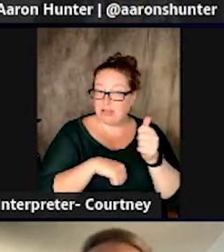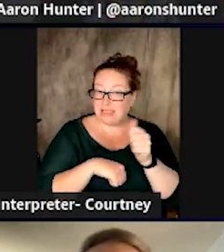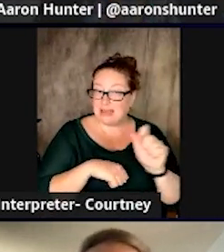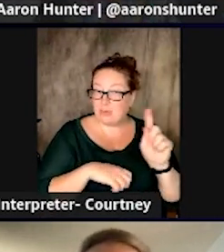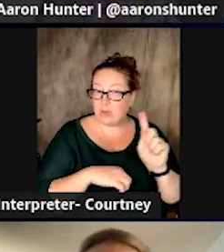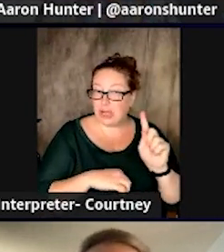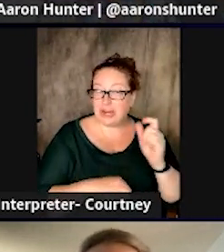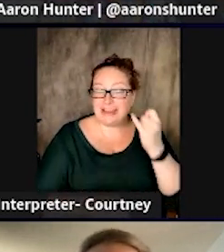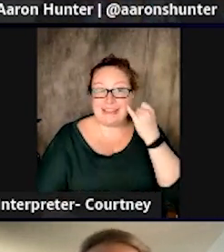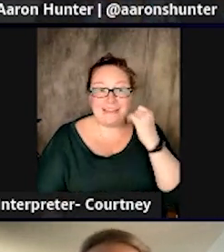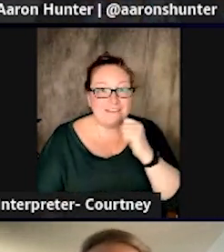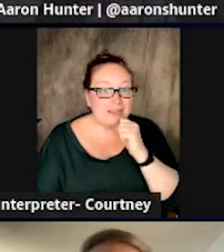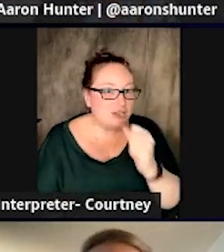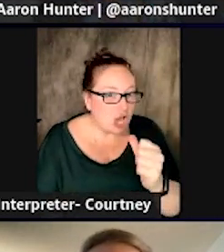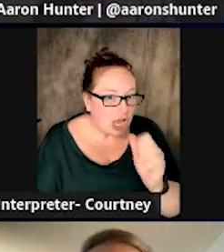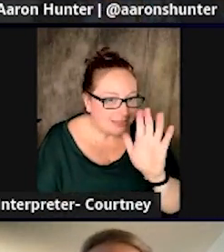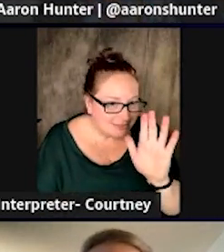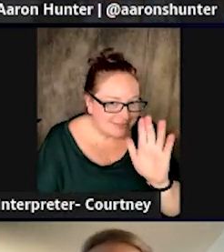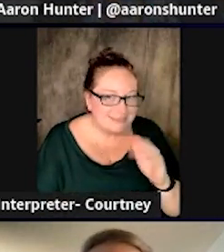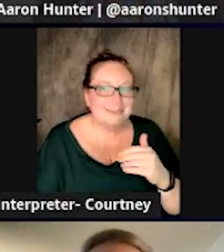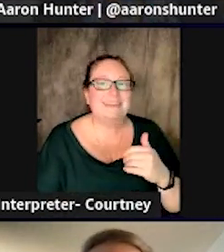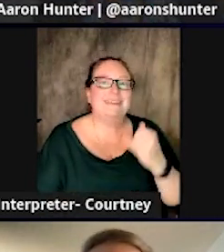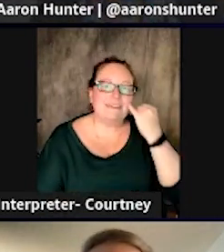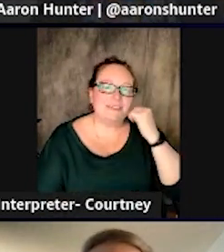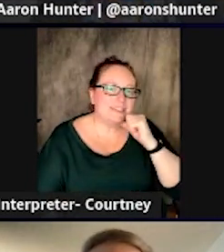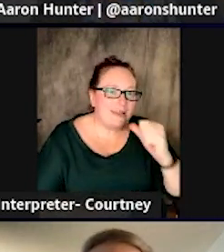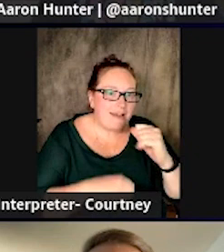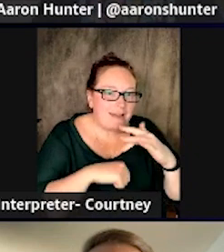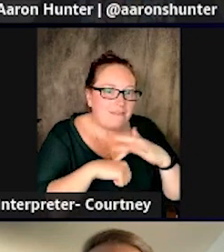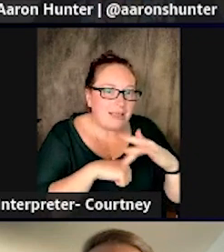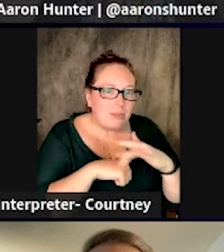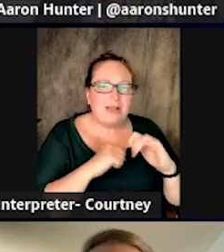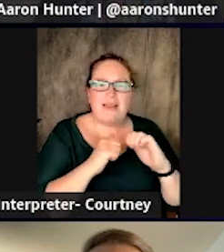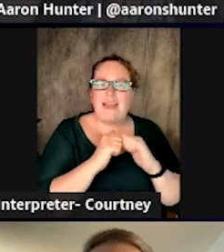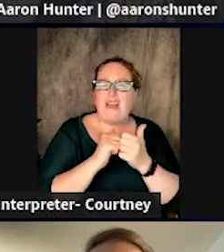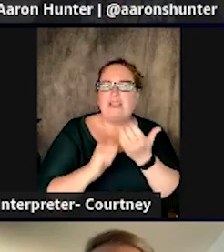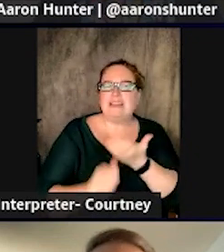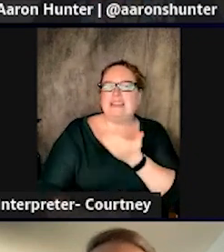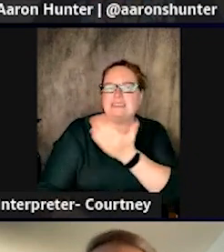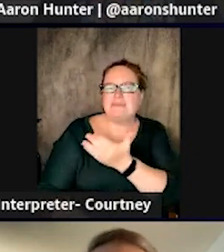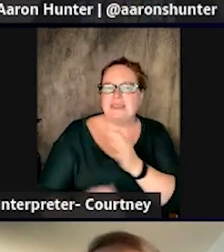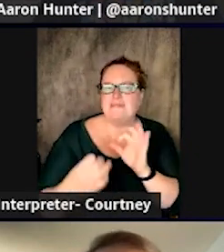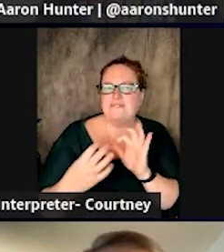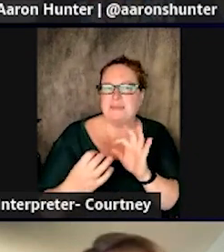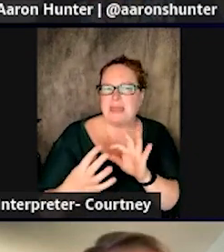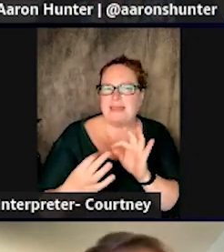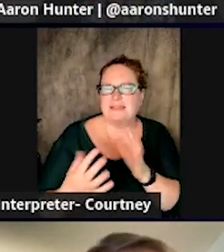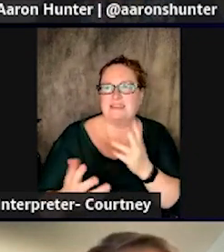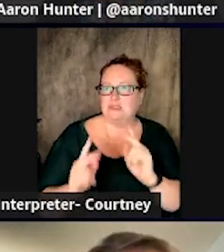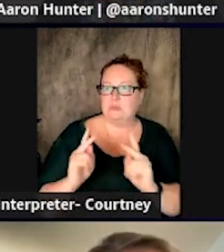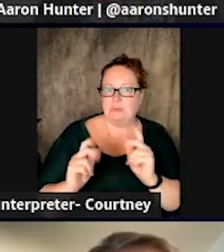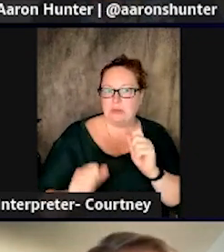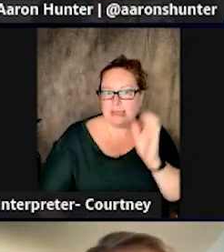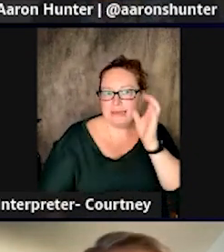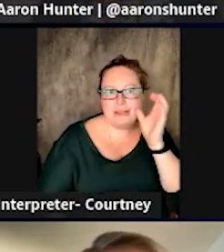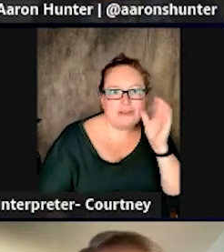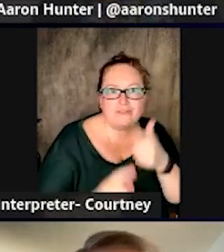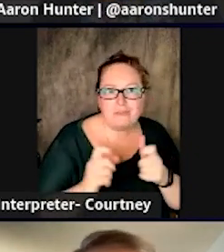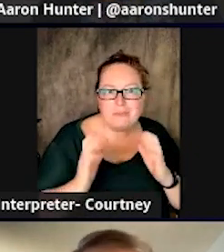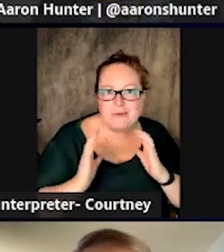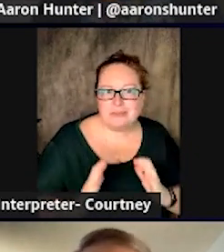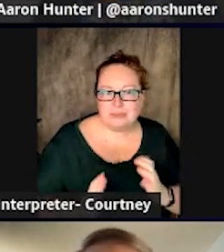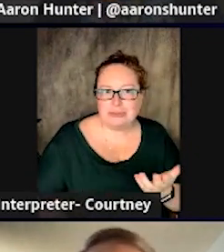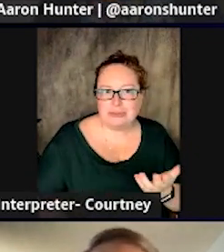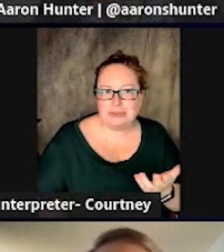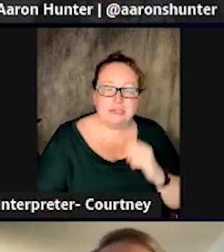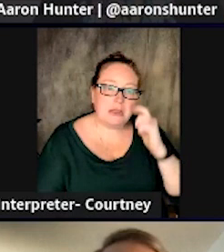not, this is a double-ended question. If it's not available, how can they submit that feedback to you so that way you can hear directly from your customers?